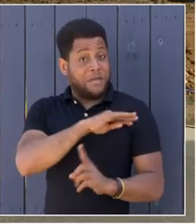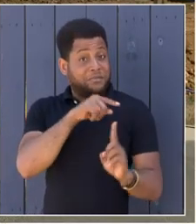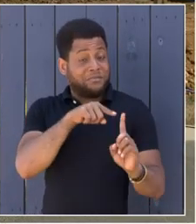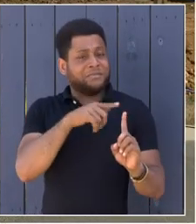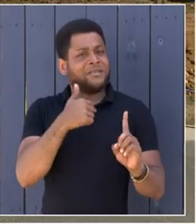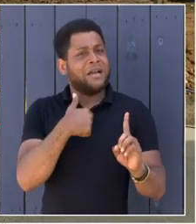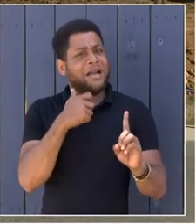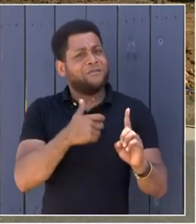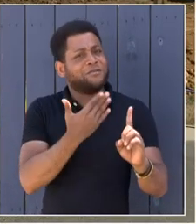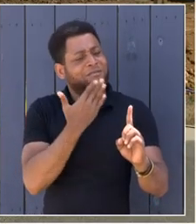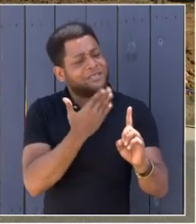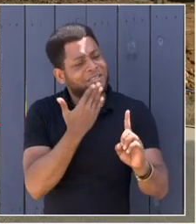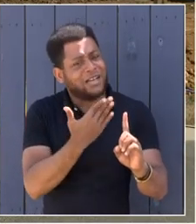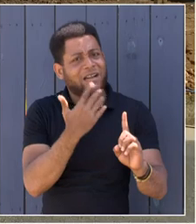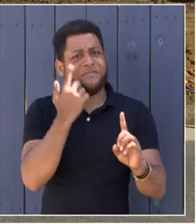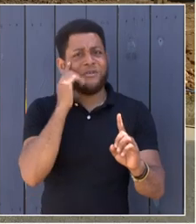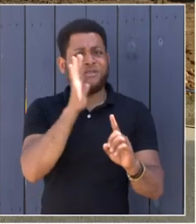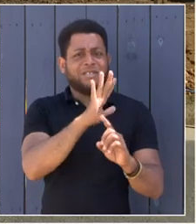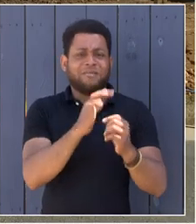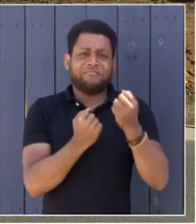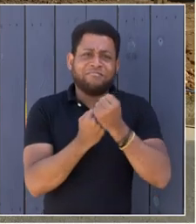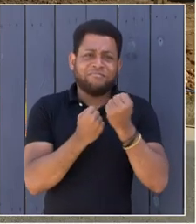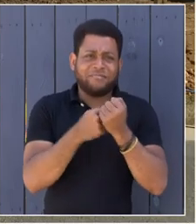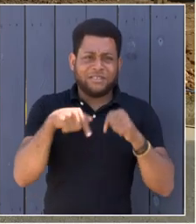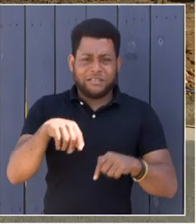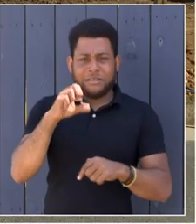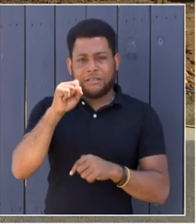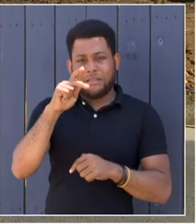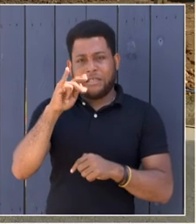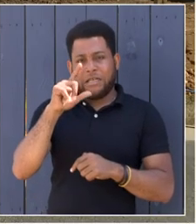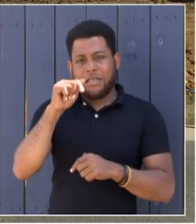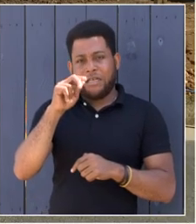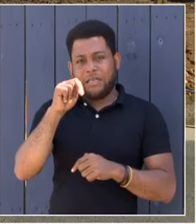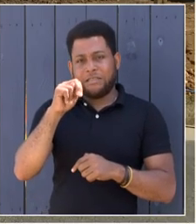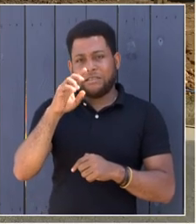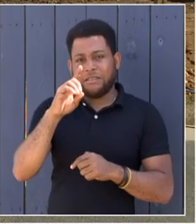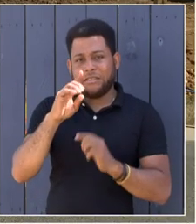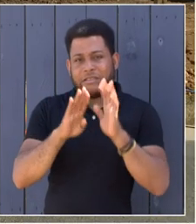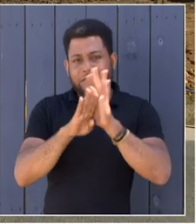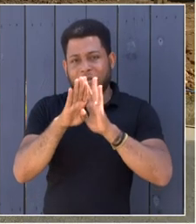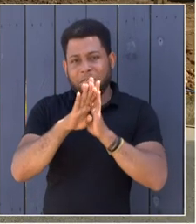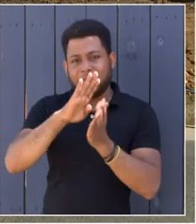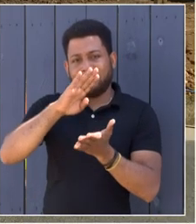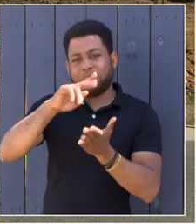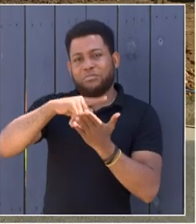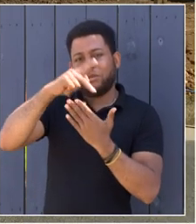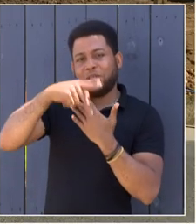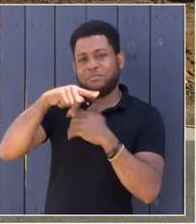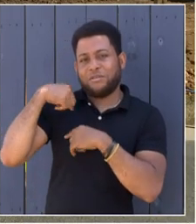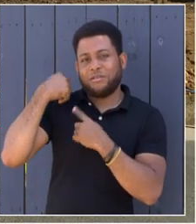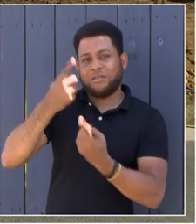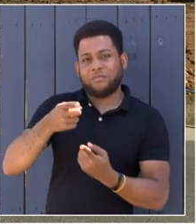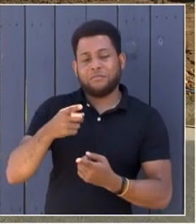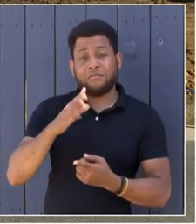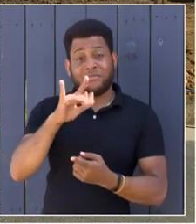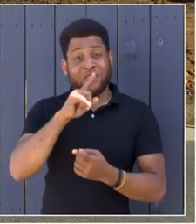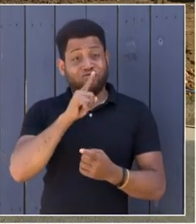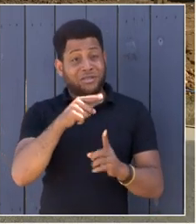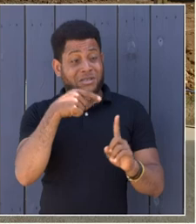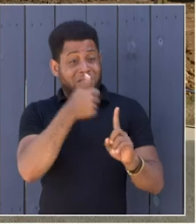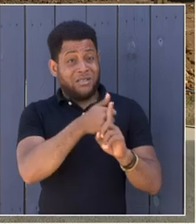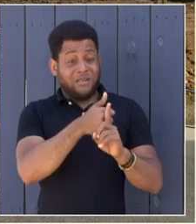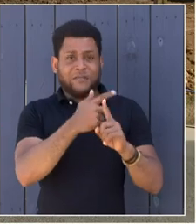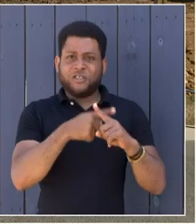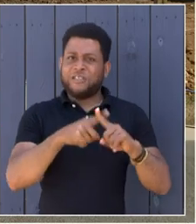Skyland Development Project, because you have truly been a difference maker in your commitment to this project, to this